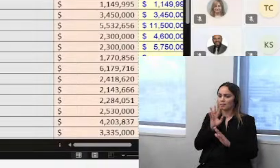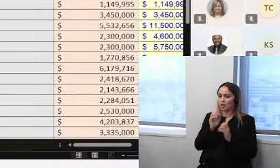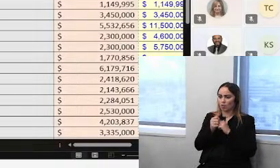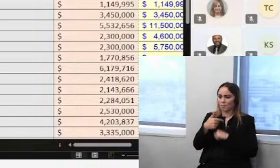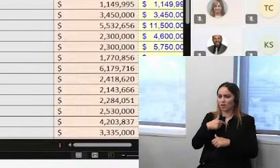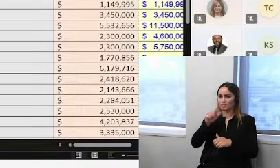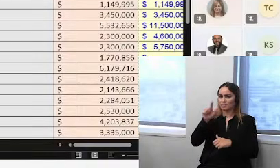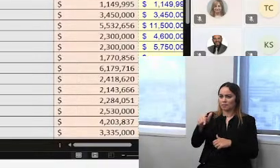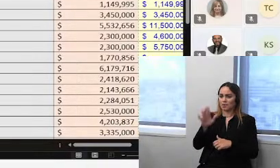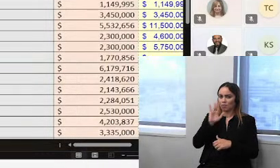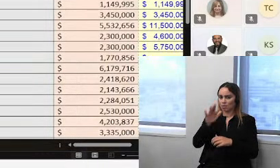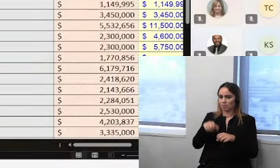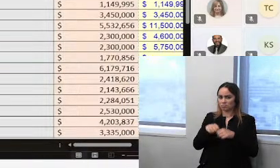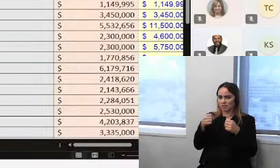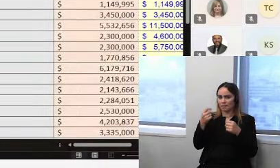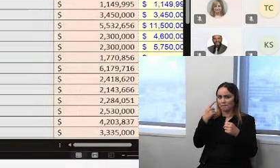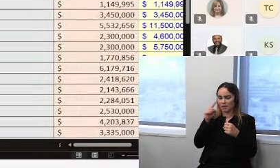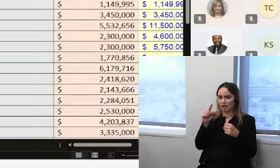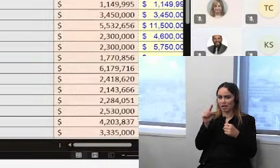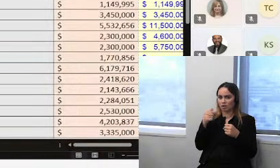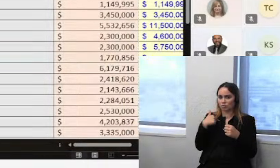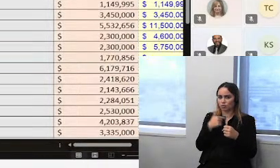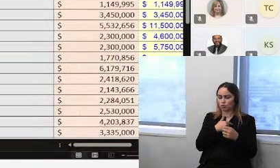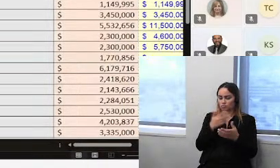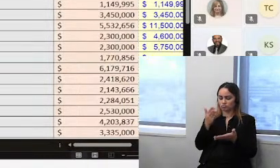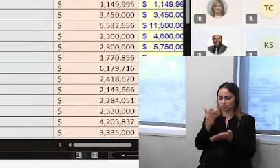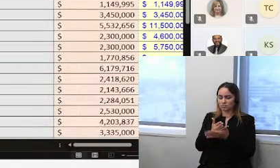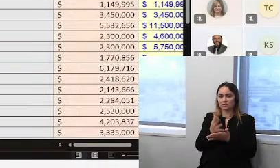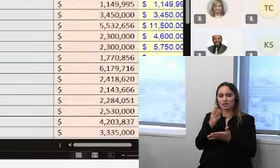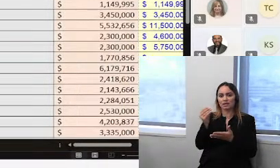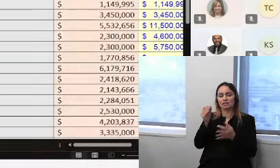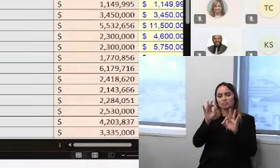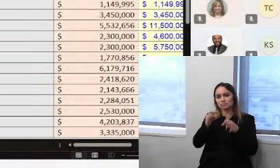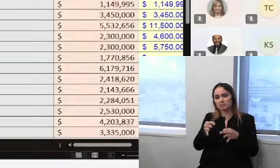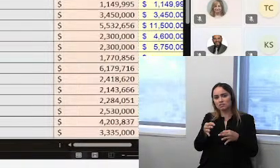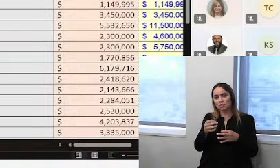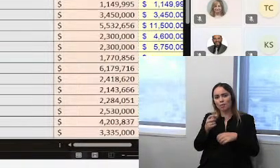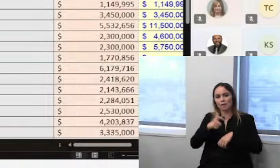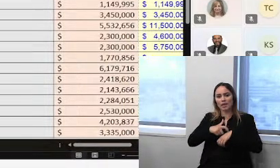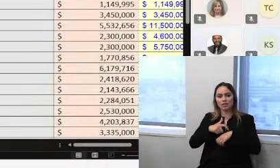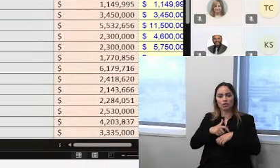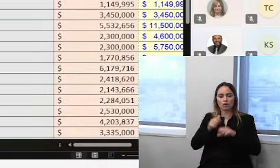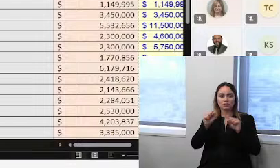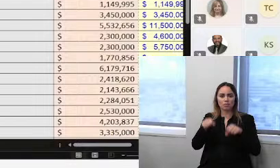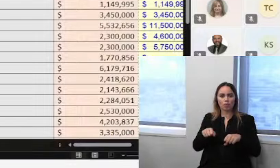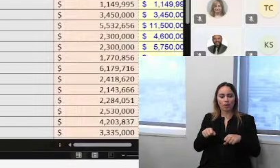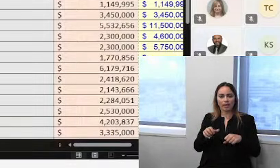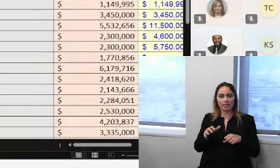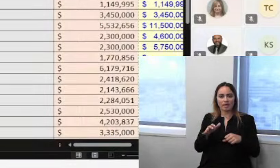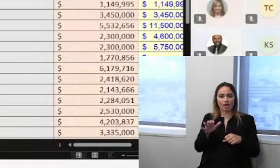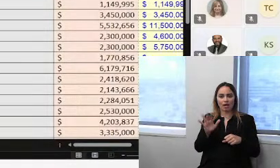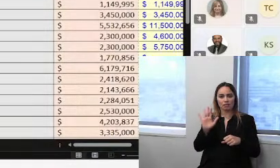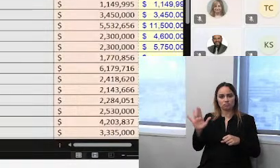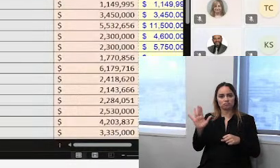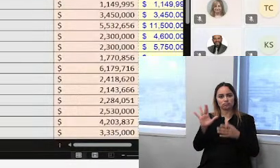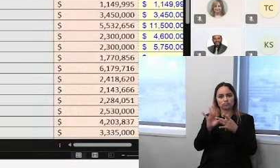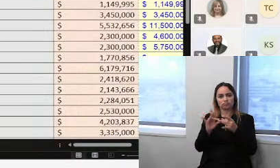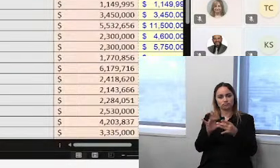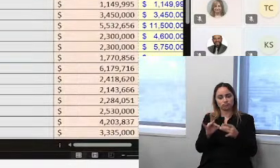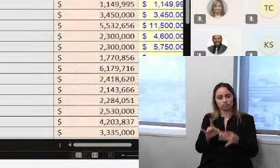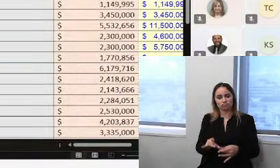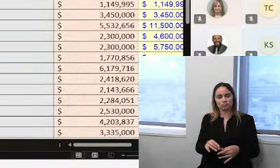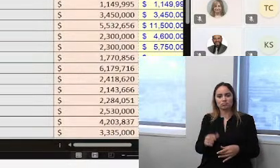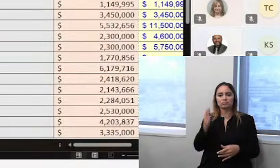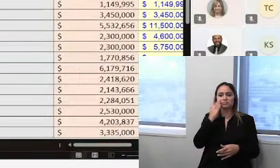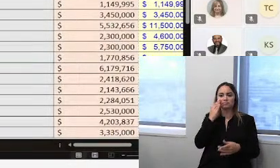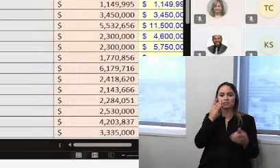the record a comfortable point in time when you can provide that. I know that there's a lot going on back at the office, and you're in the